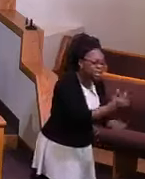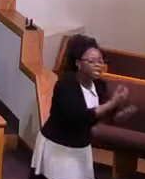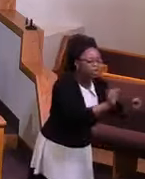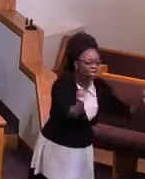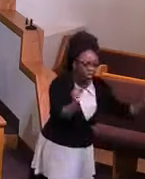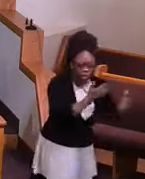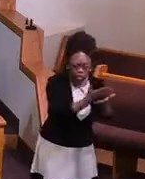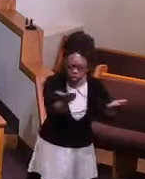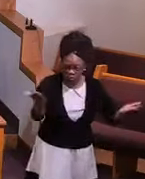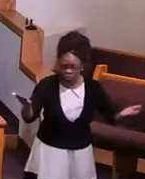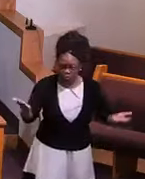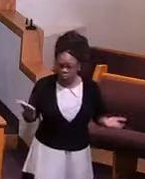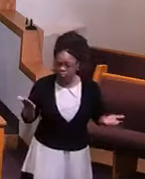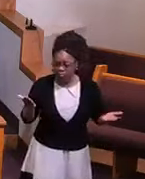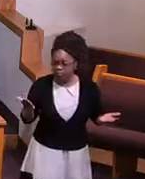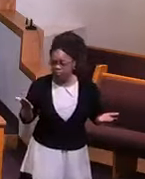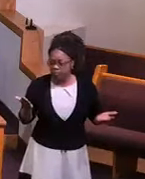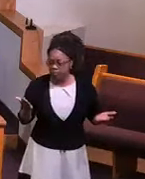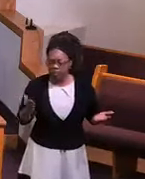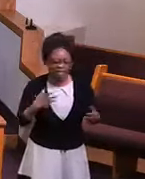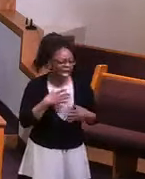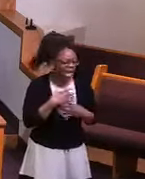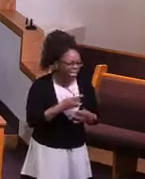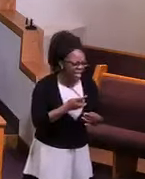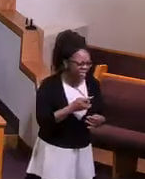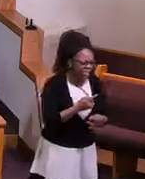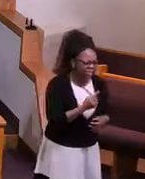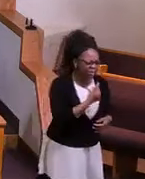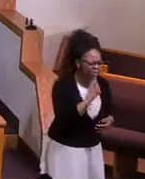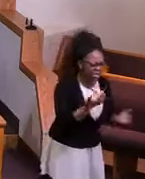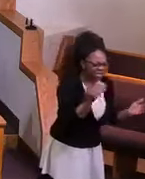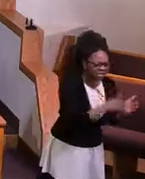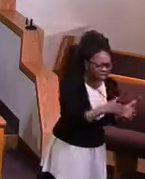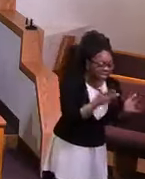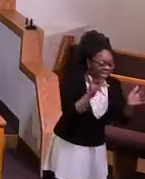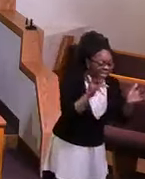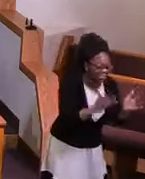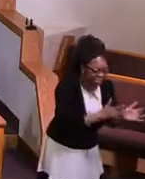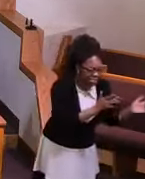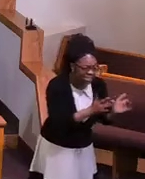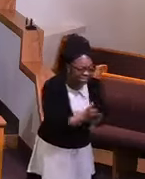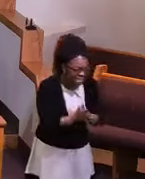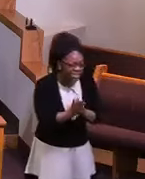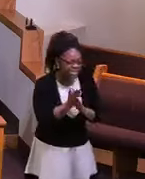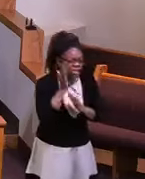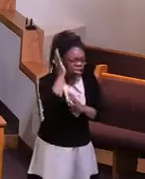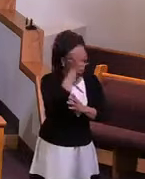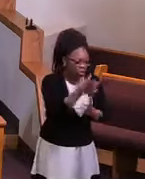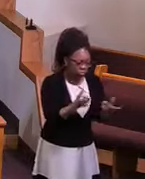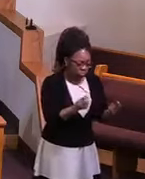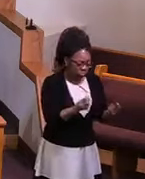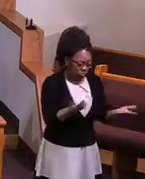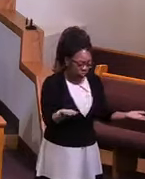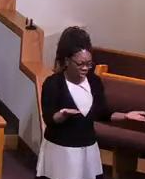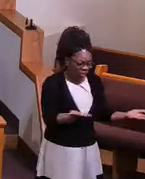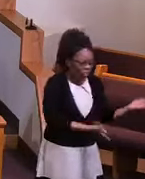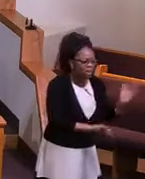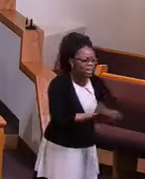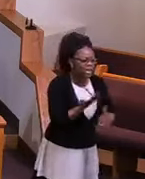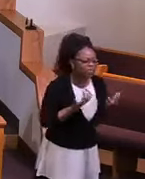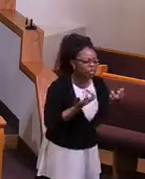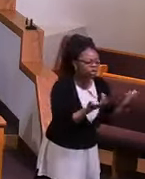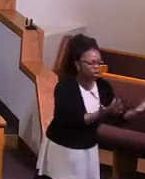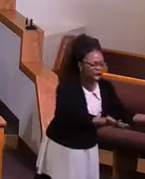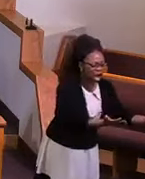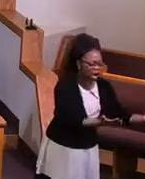you. I like this. Can I say it one more time? Jesus will lead the crowd, go